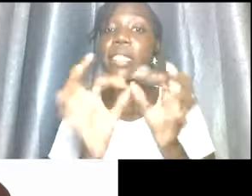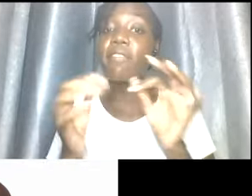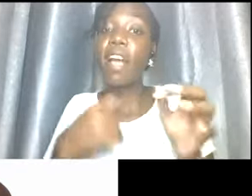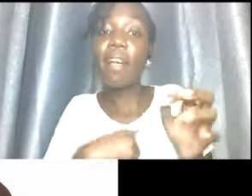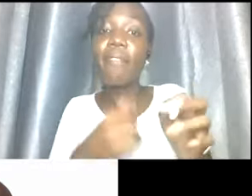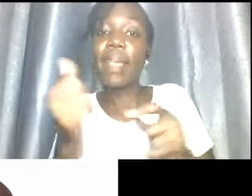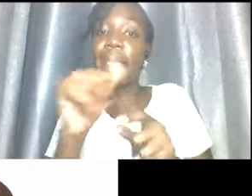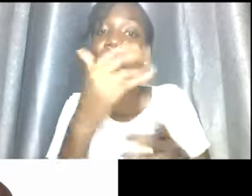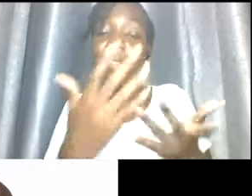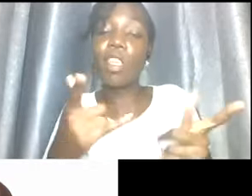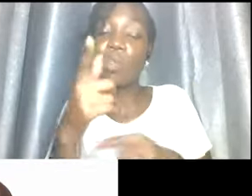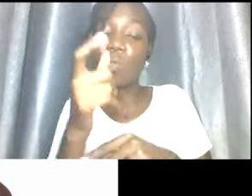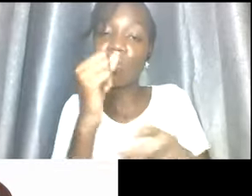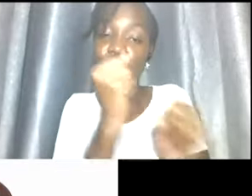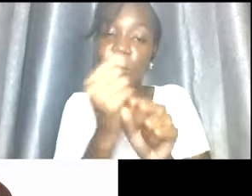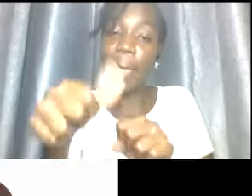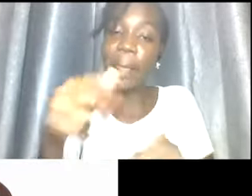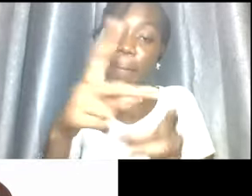that you go,